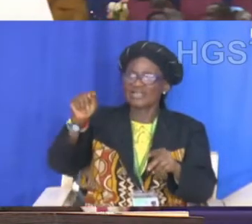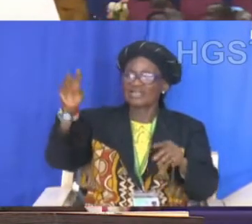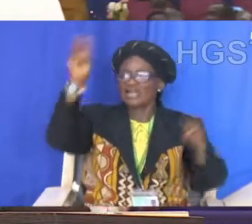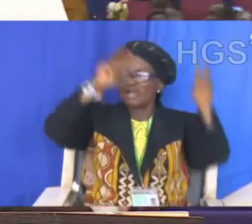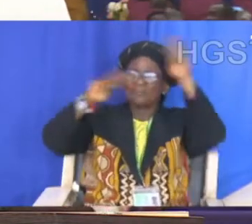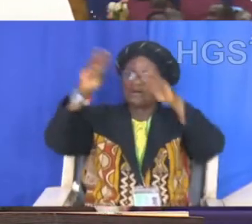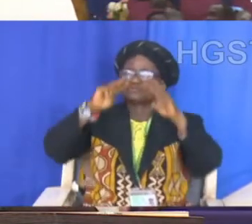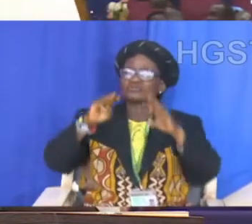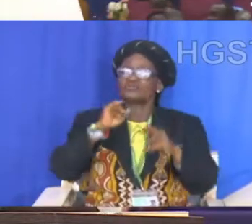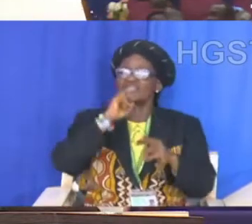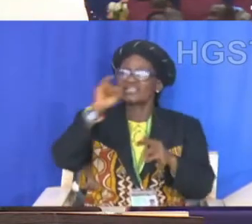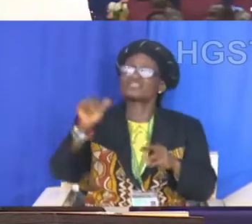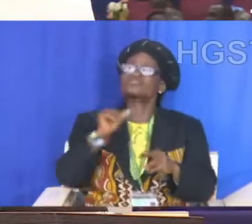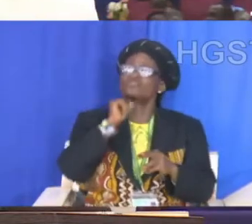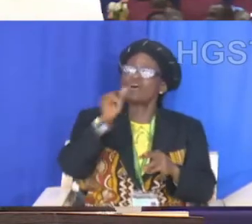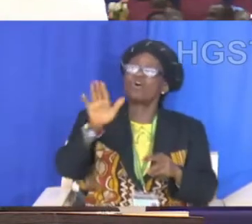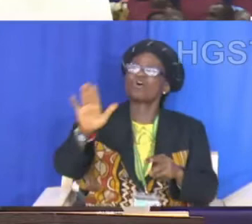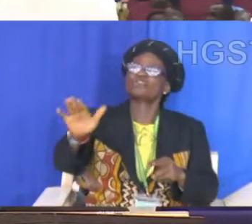but God's."